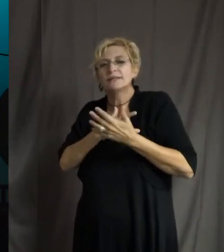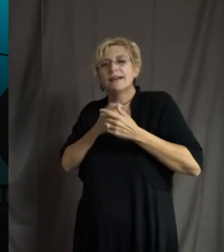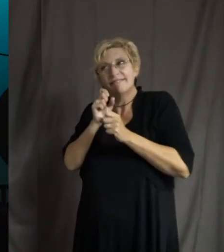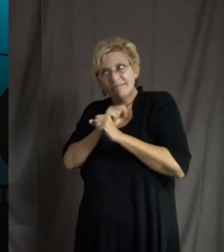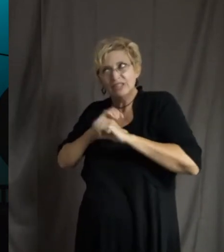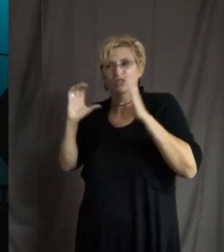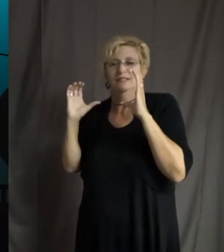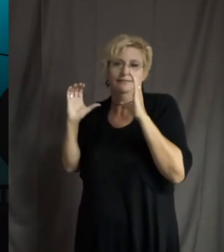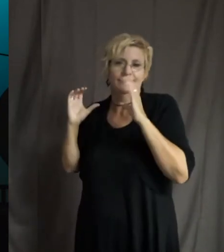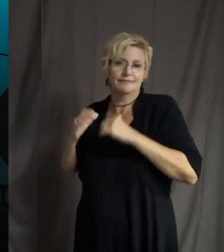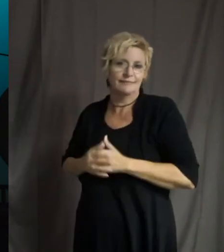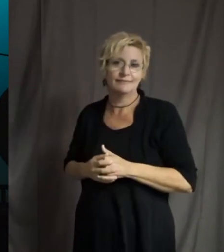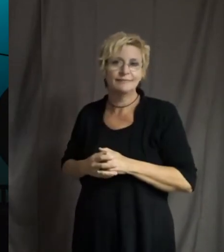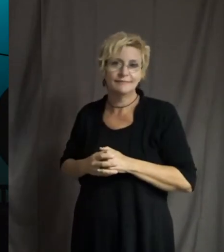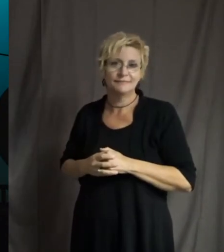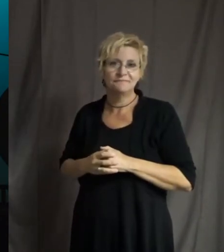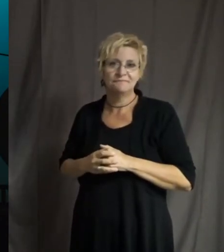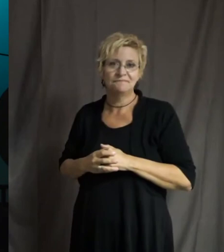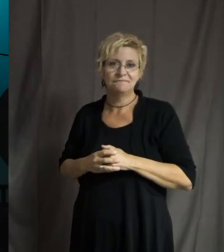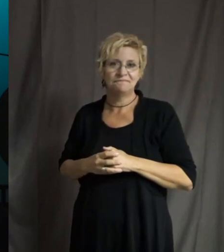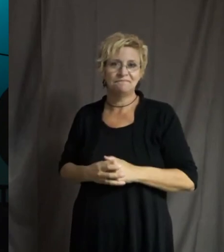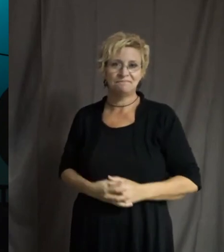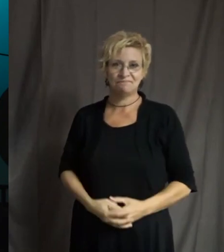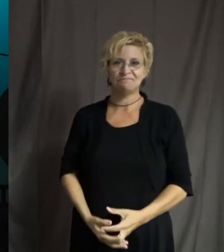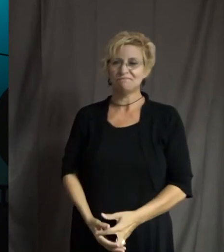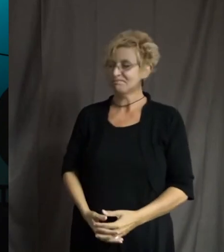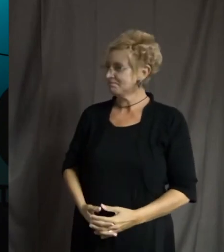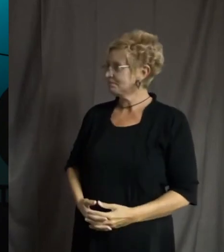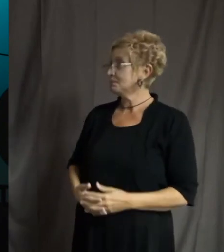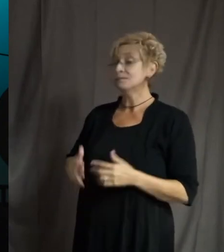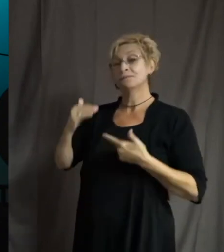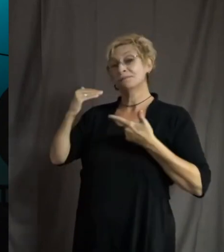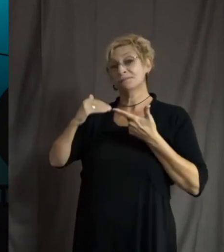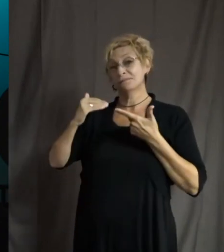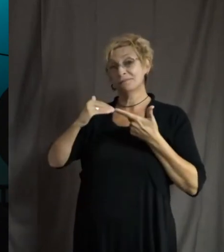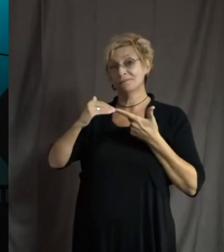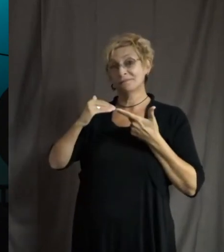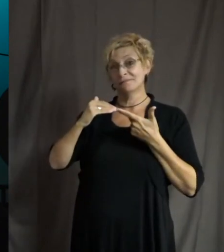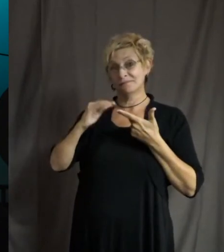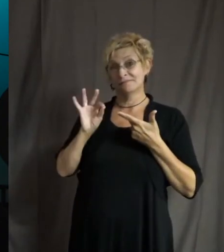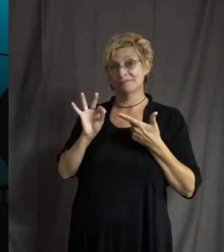with your heart's ideals, with your heart's vision.